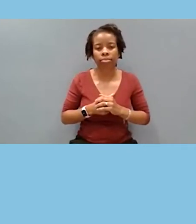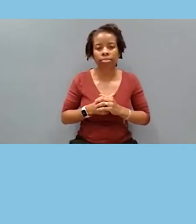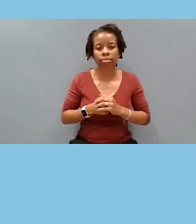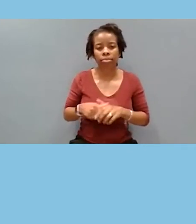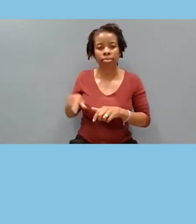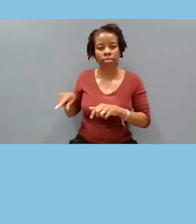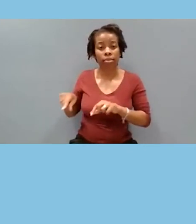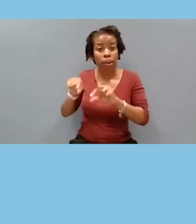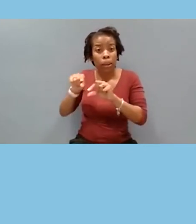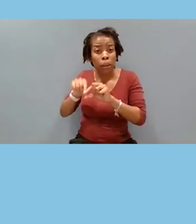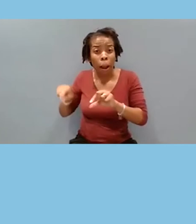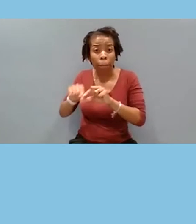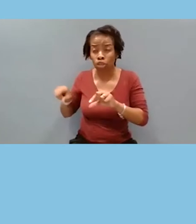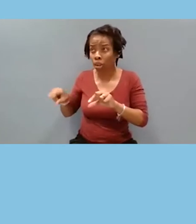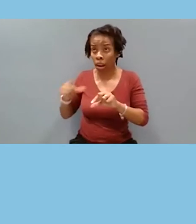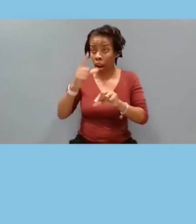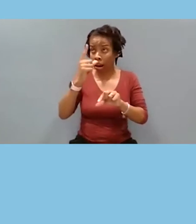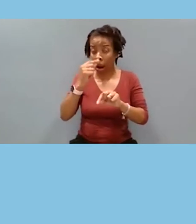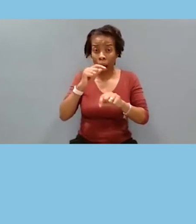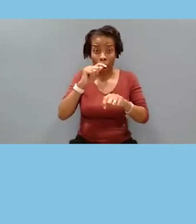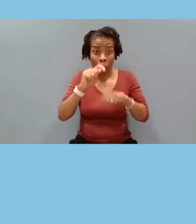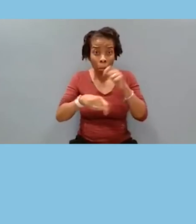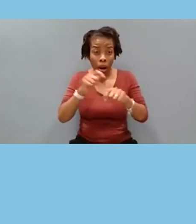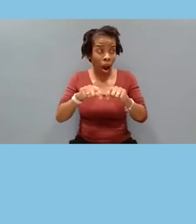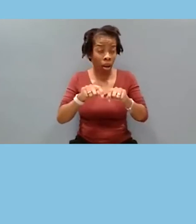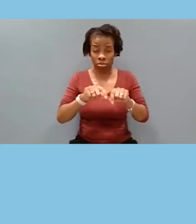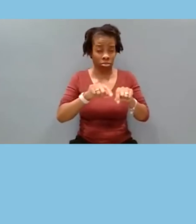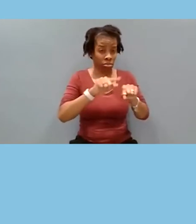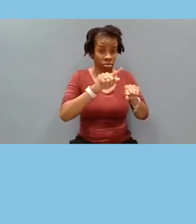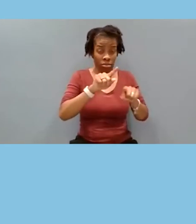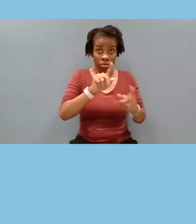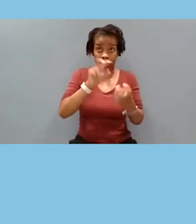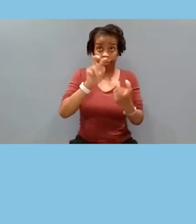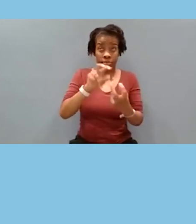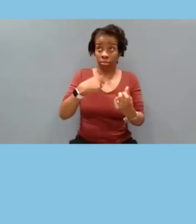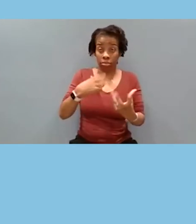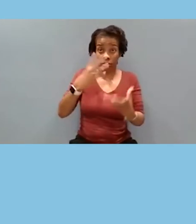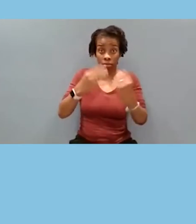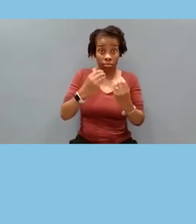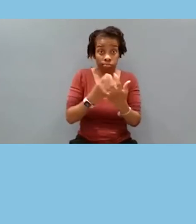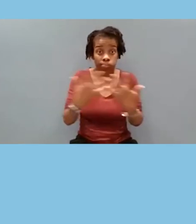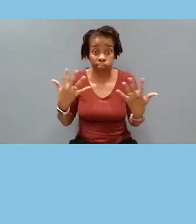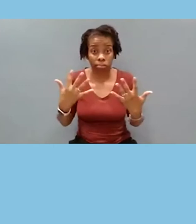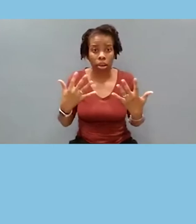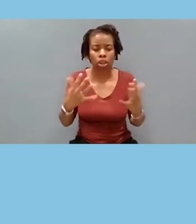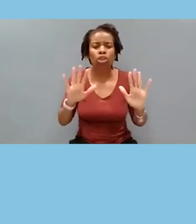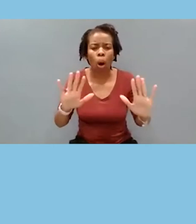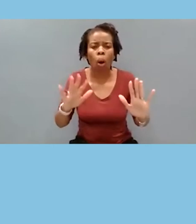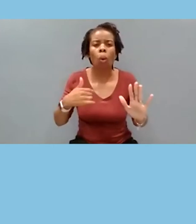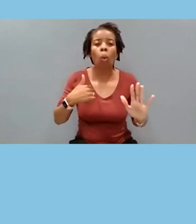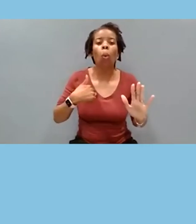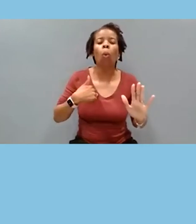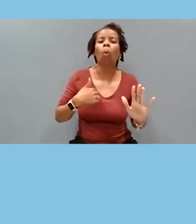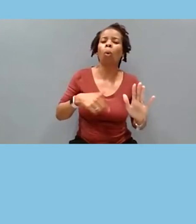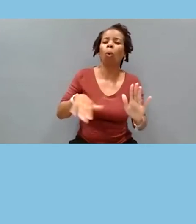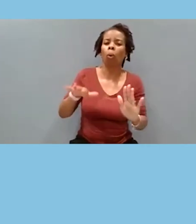of reduction and confusion, degradation. We might encounter these differently by joining with Hannah and